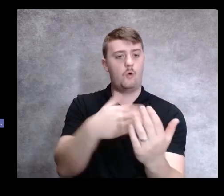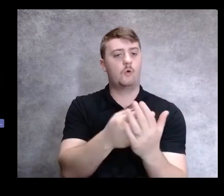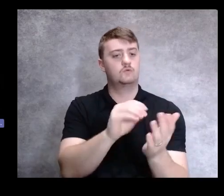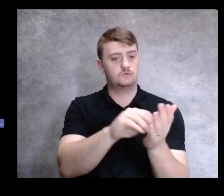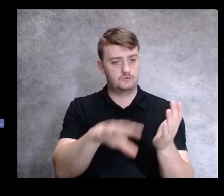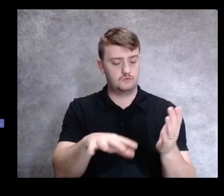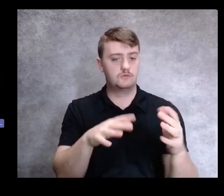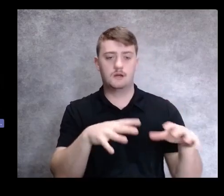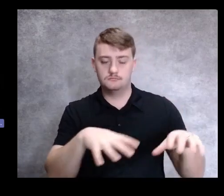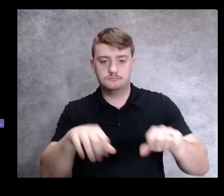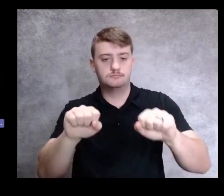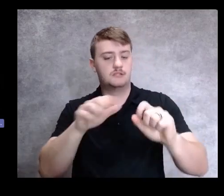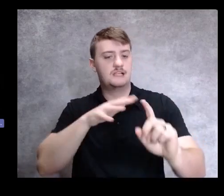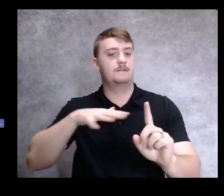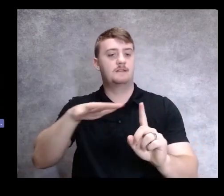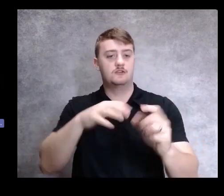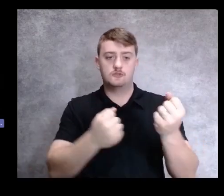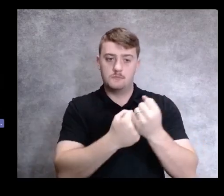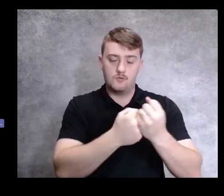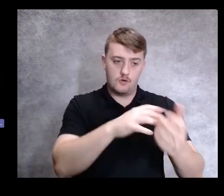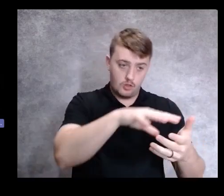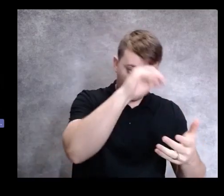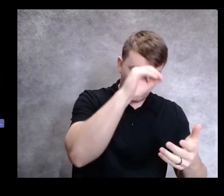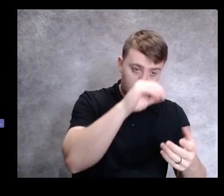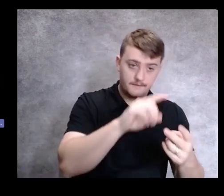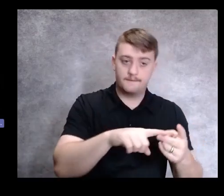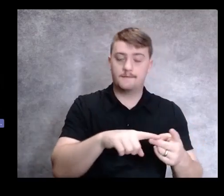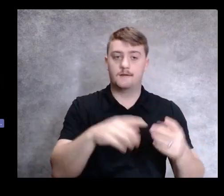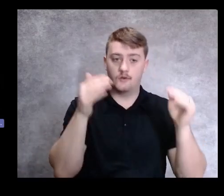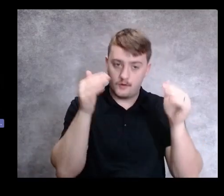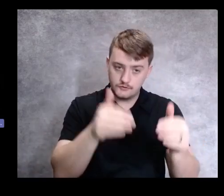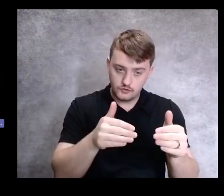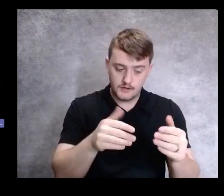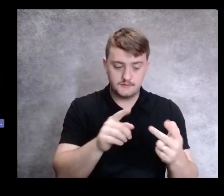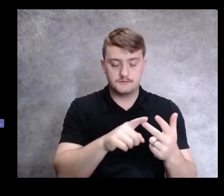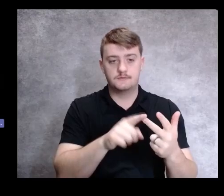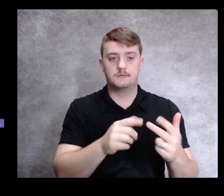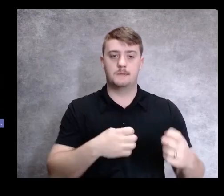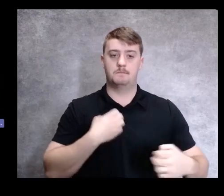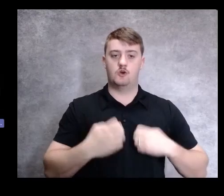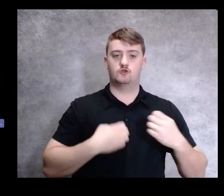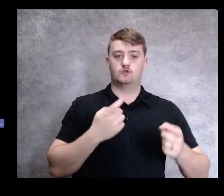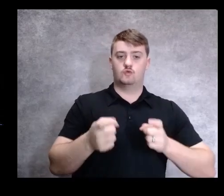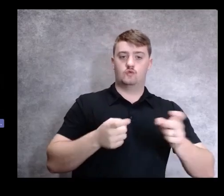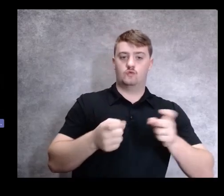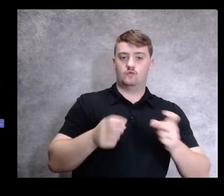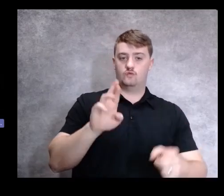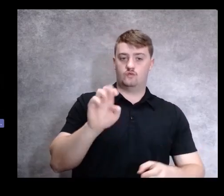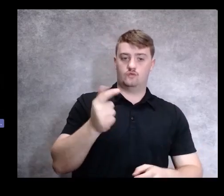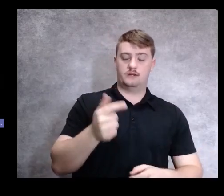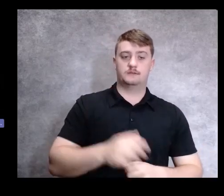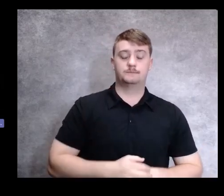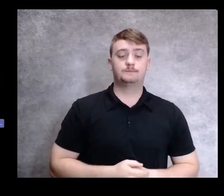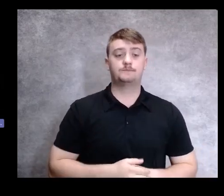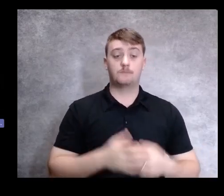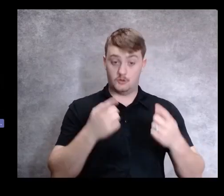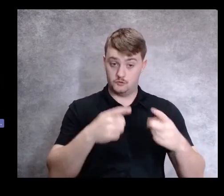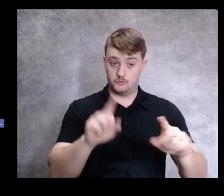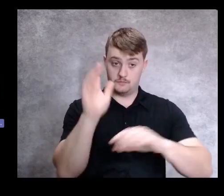and fostering an environment that supports learning, concentration, and emotional regulation. During